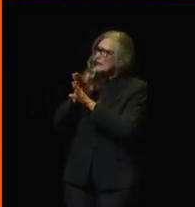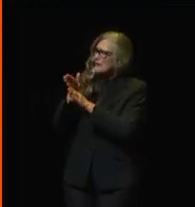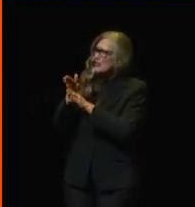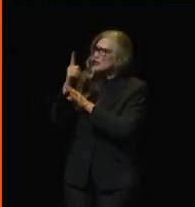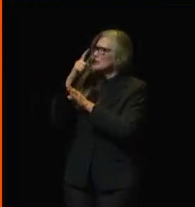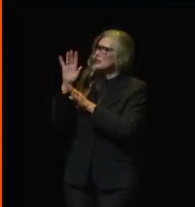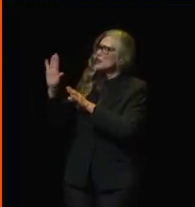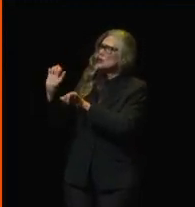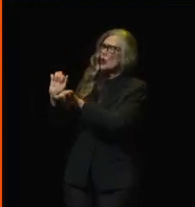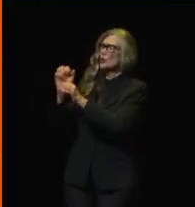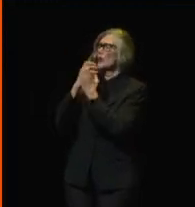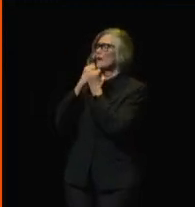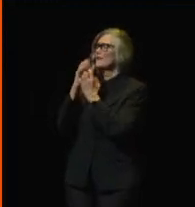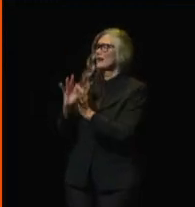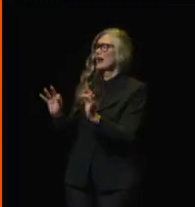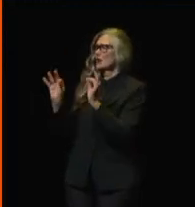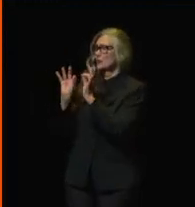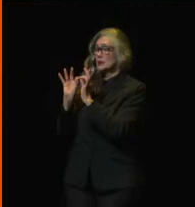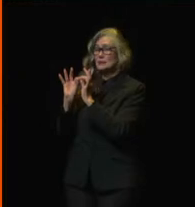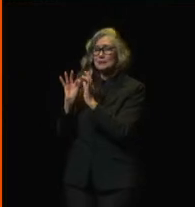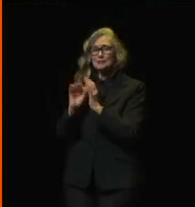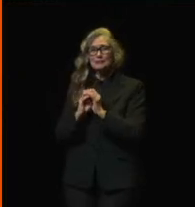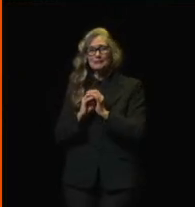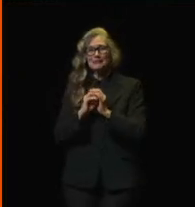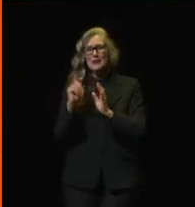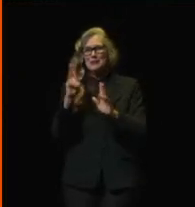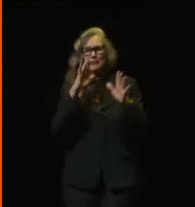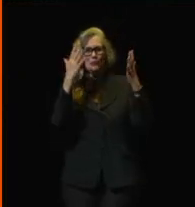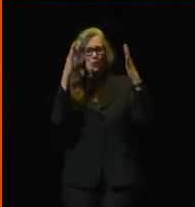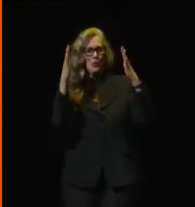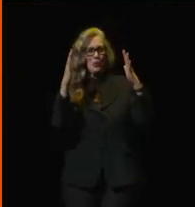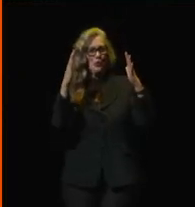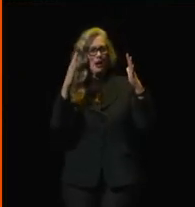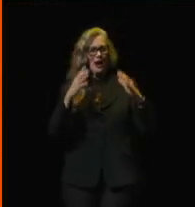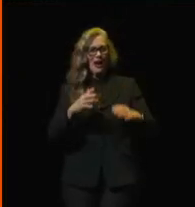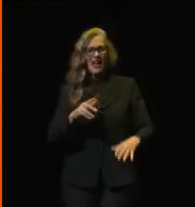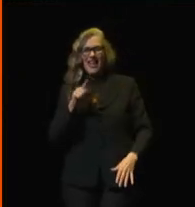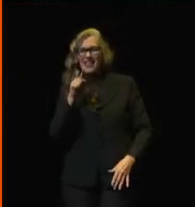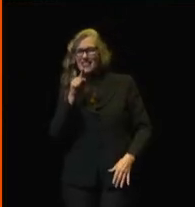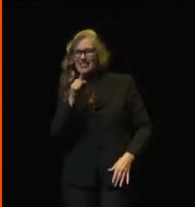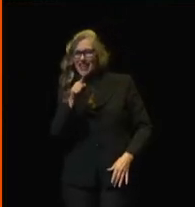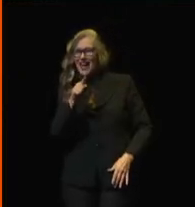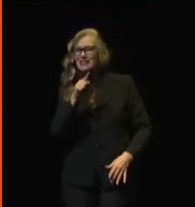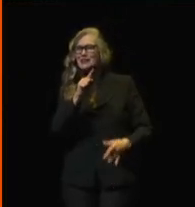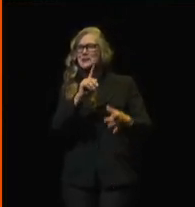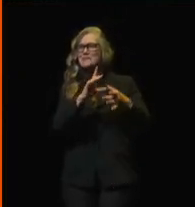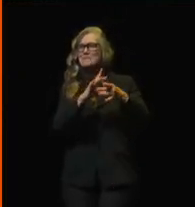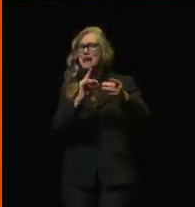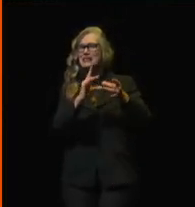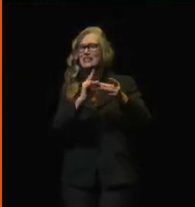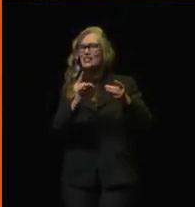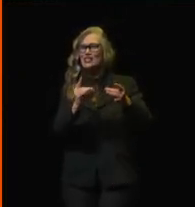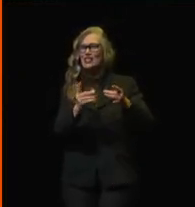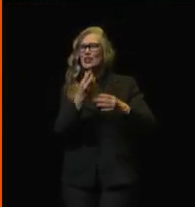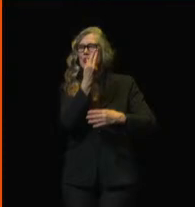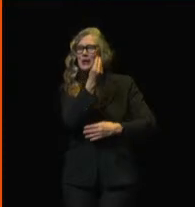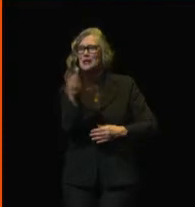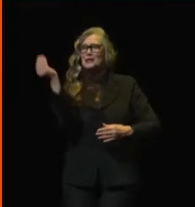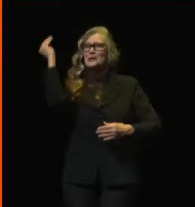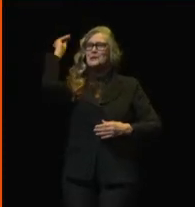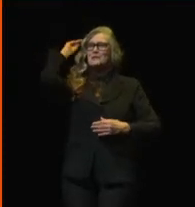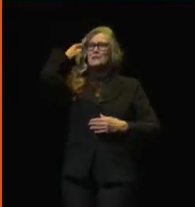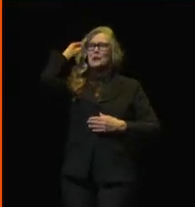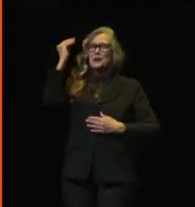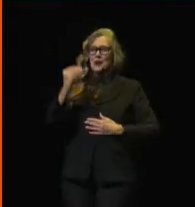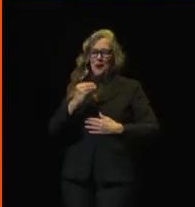And soon, his clarity and conviction lit a fire in me to help carry this vision forward. So I want to end